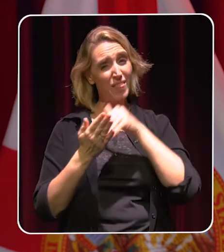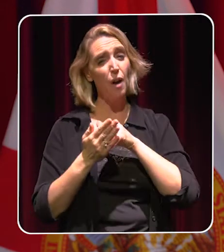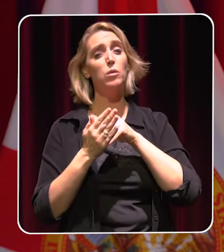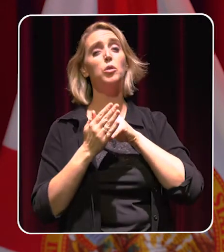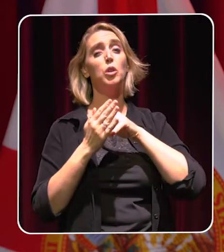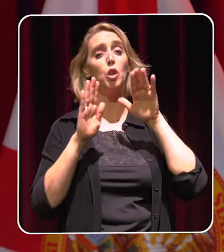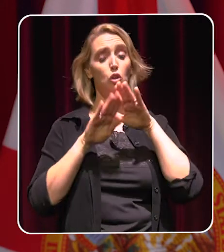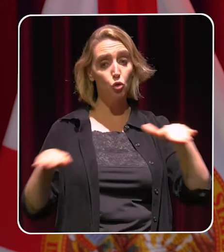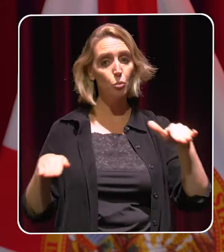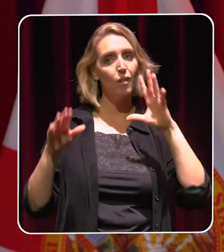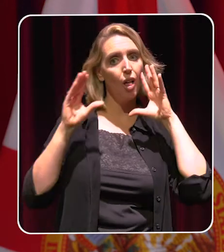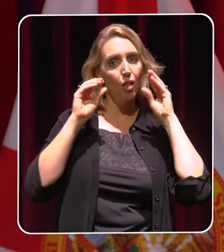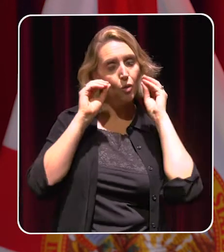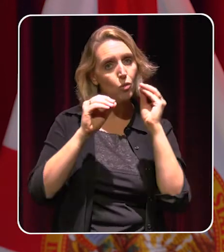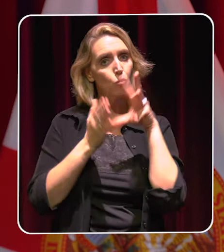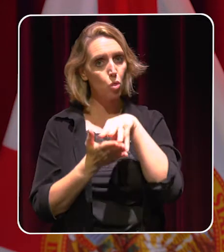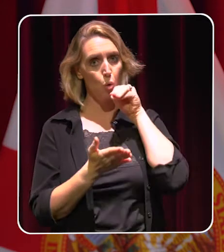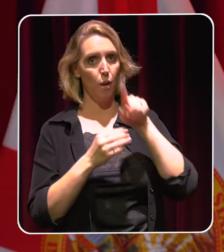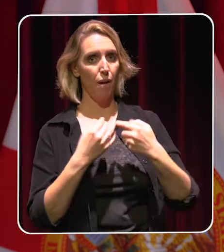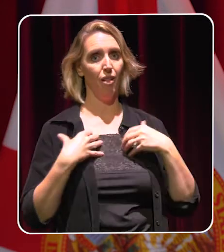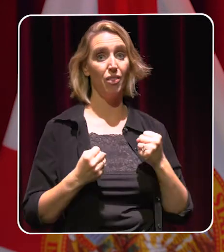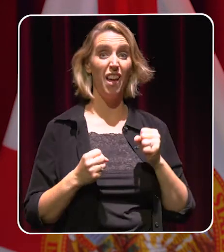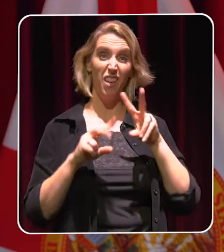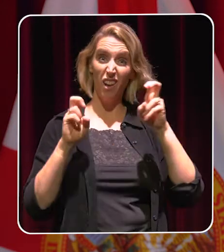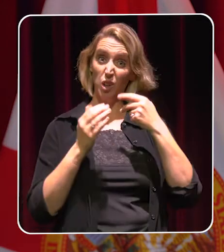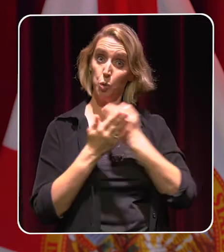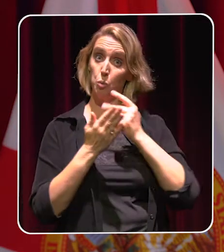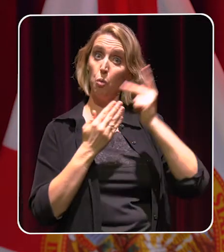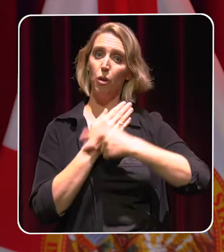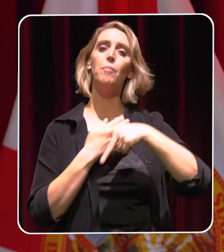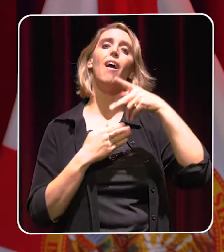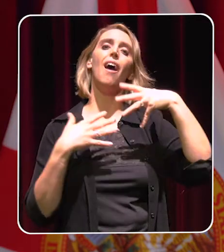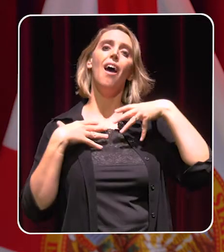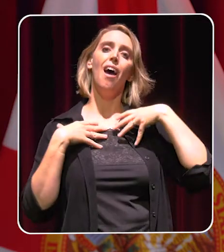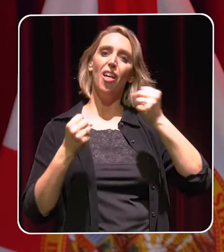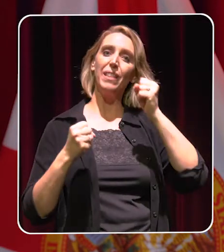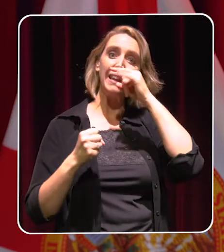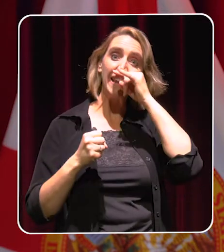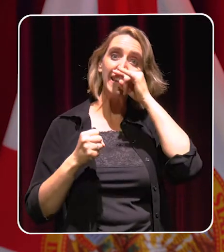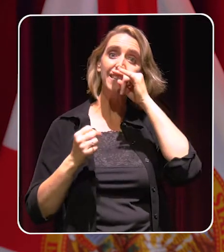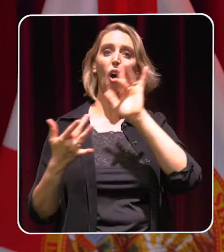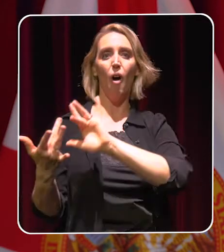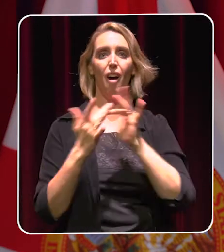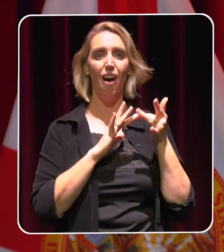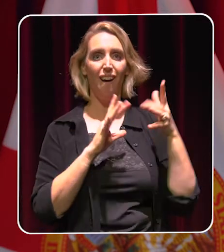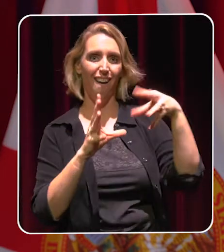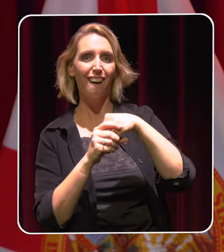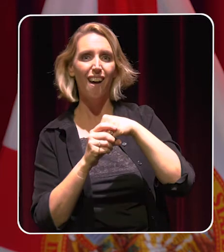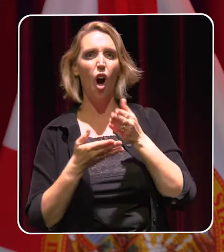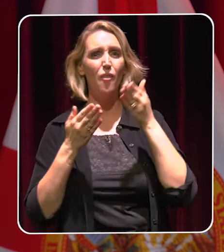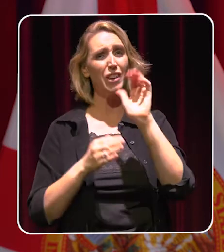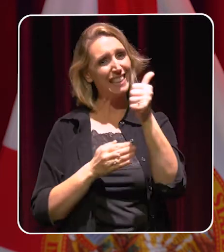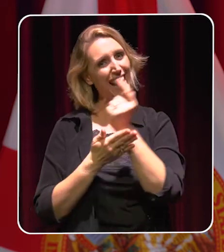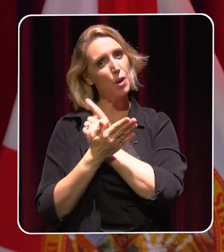3,000 children in the community. The Healthy Kids at Home program was created and launched as a virtual engagement mode